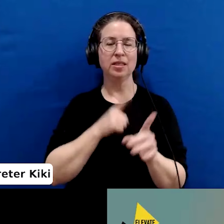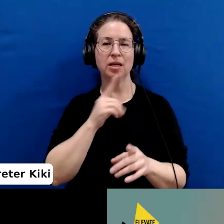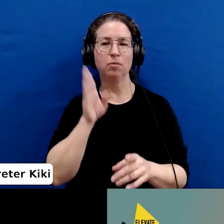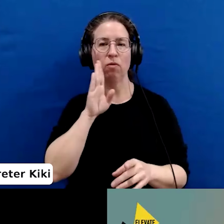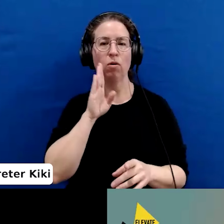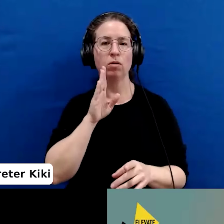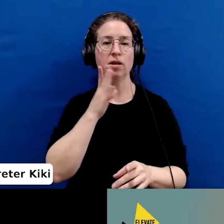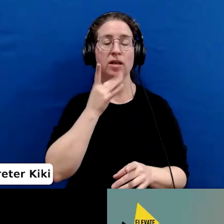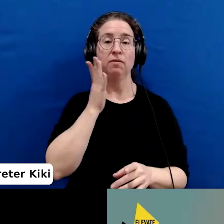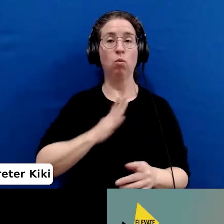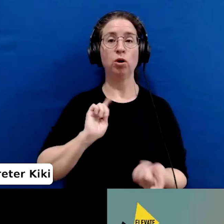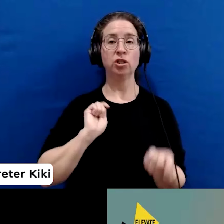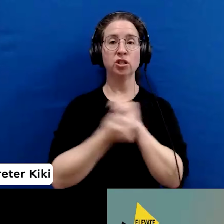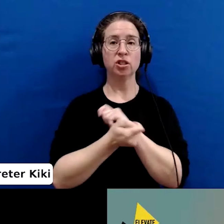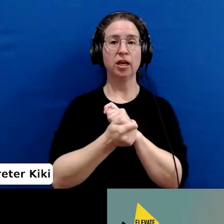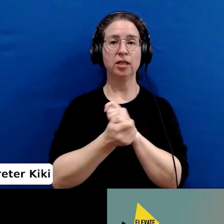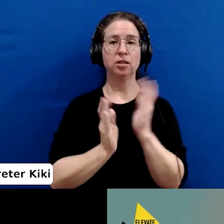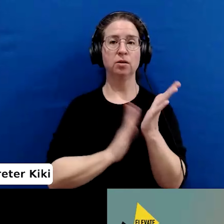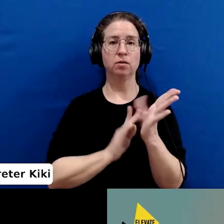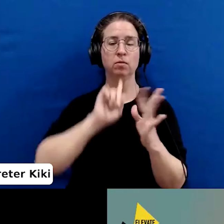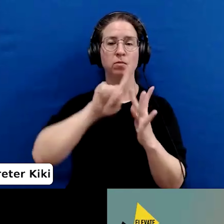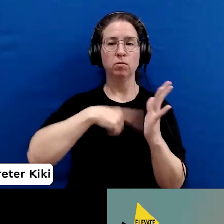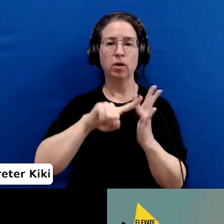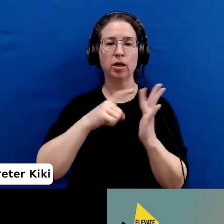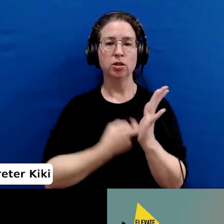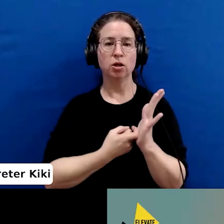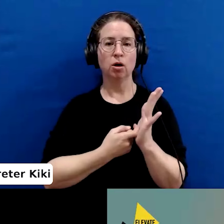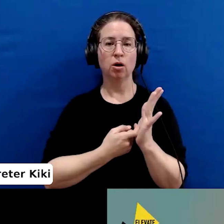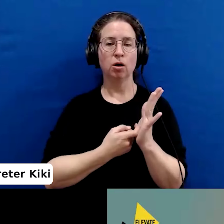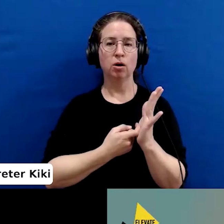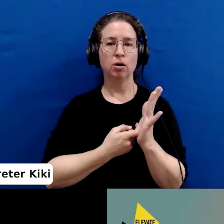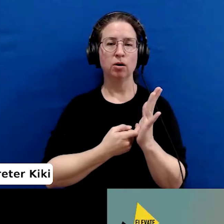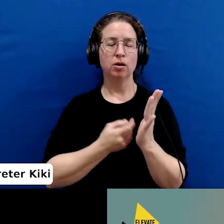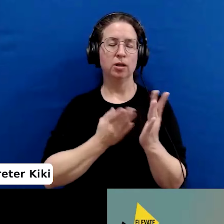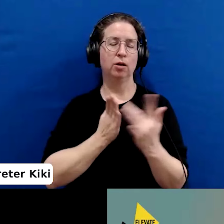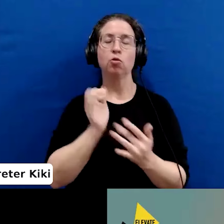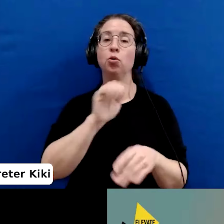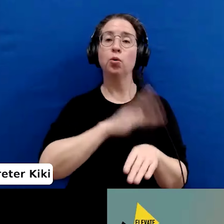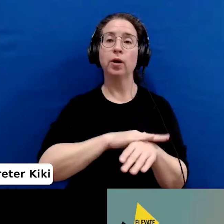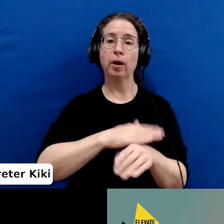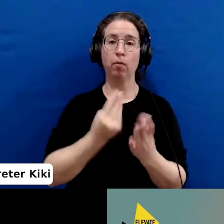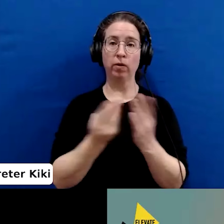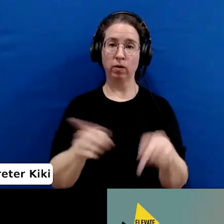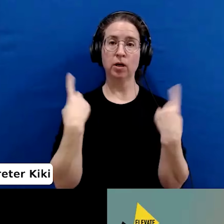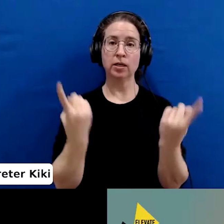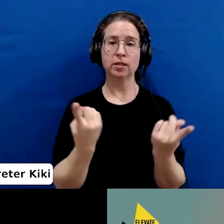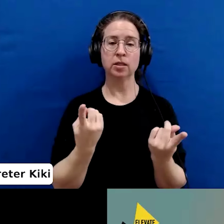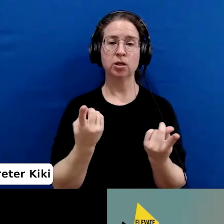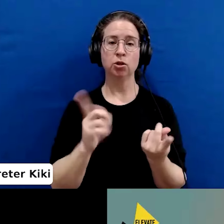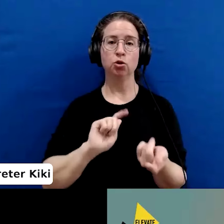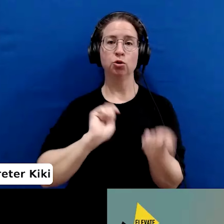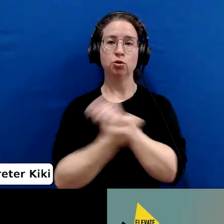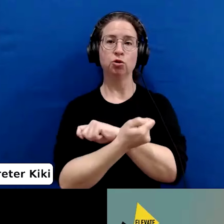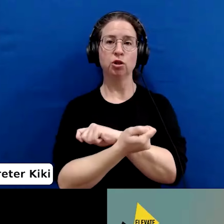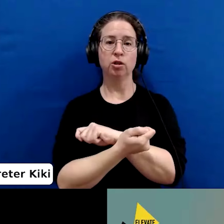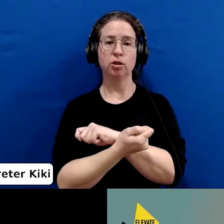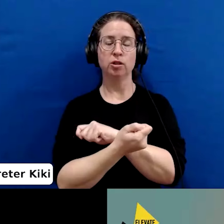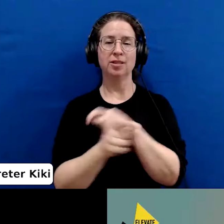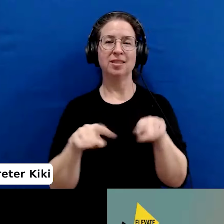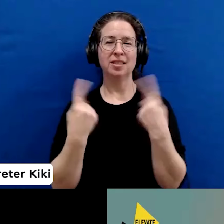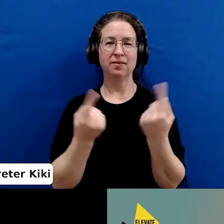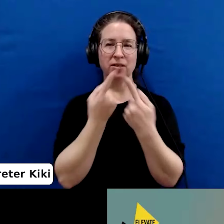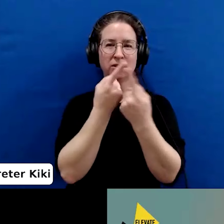if you do want to do that. And if you find during your time that you're in the Elevate scholarship that you change into a major or a